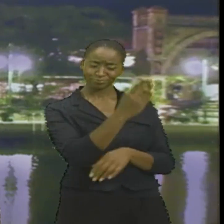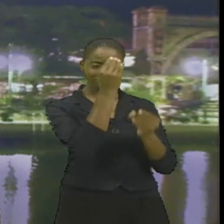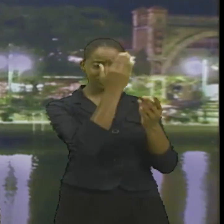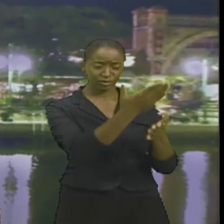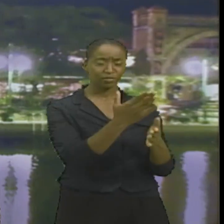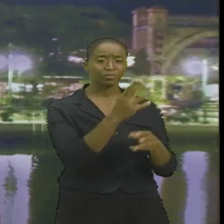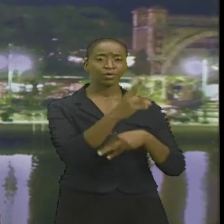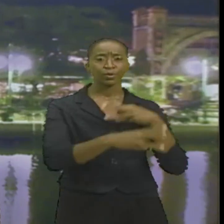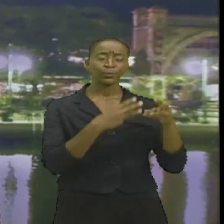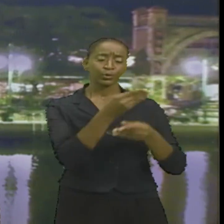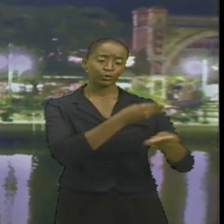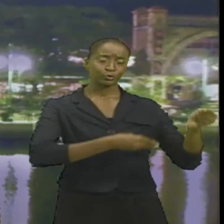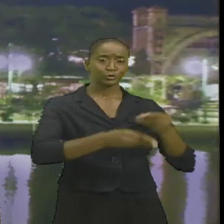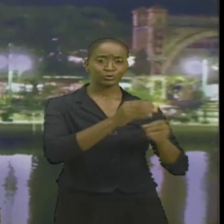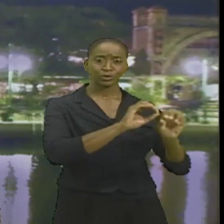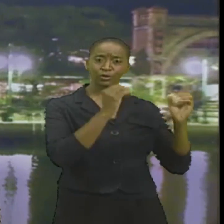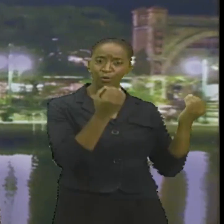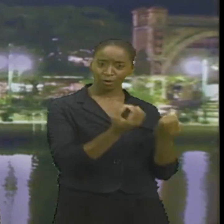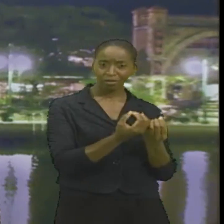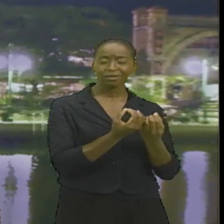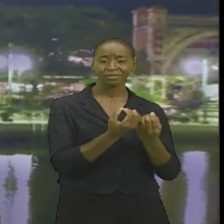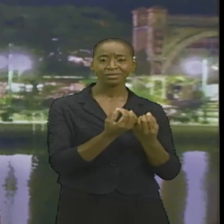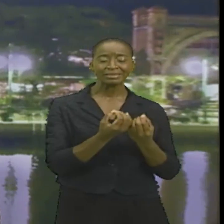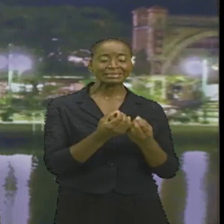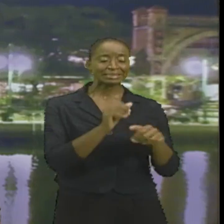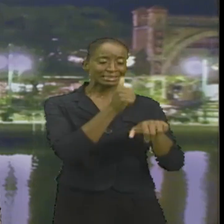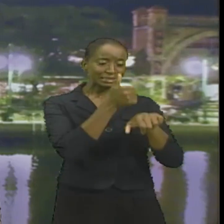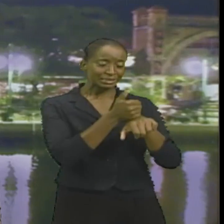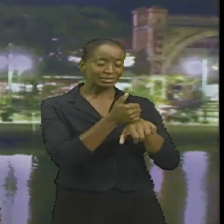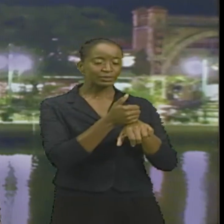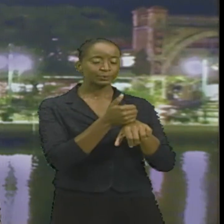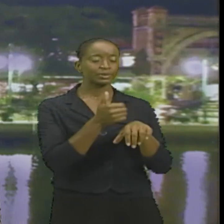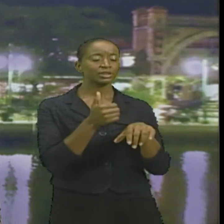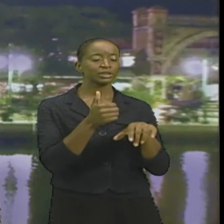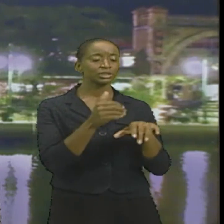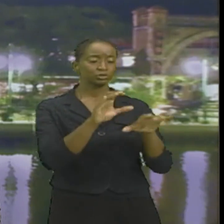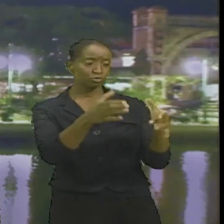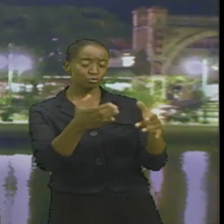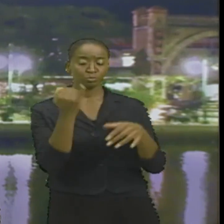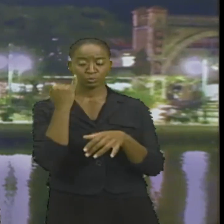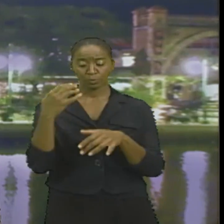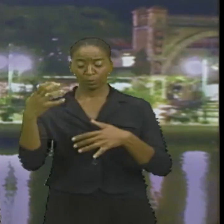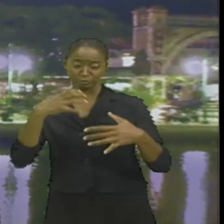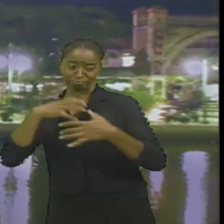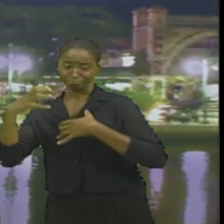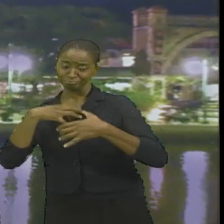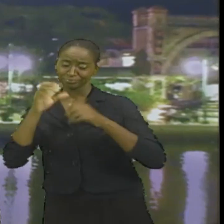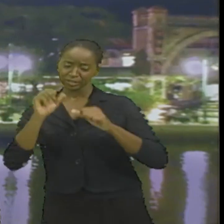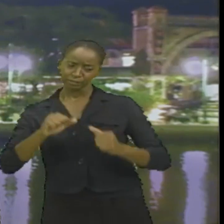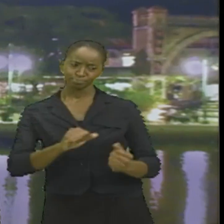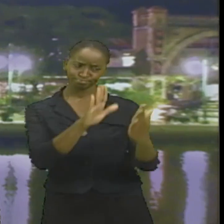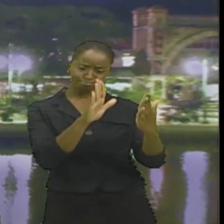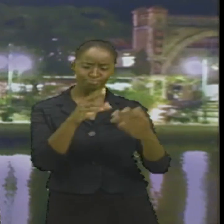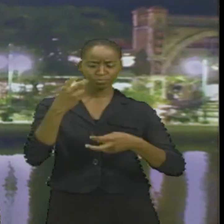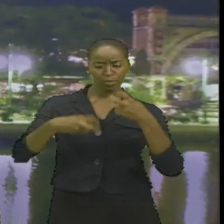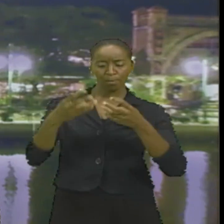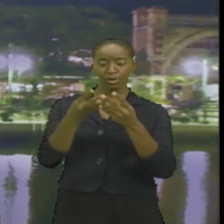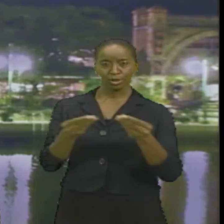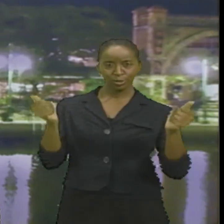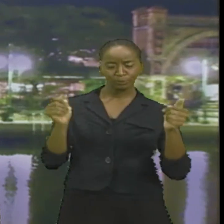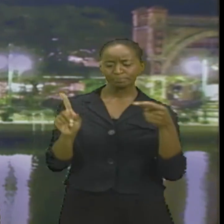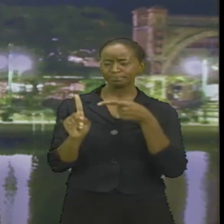to the World Trade Organization, urging it to set up its appellate arm. It comes from Barbados Ambassador and Permanent Representative to the United